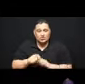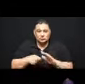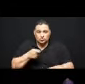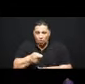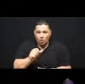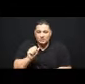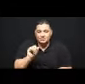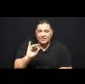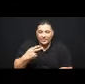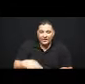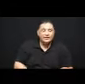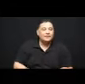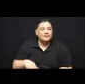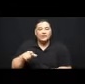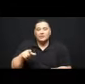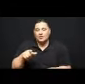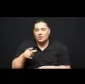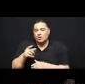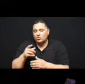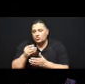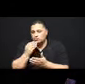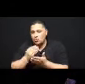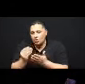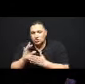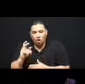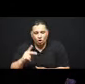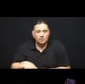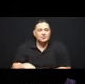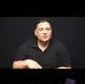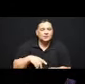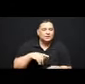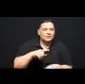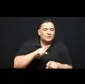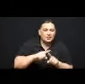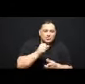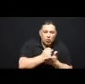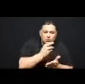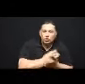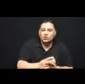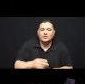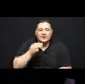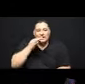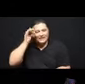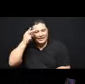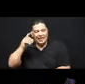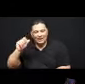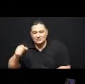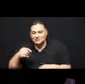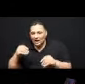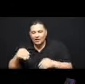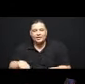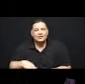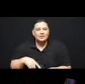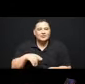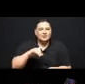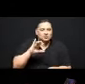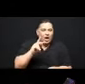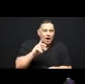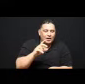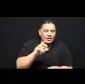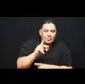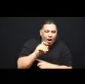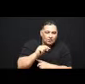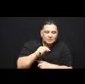Gardnerville silk trader. Hawthorne social worker. Indian Hills salesman. Jackpot dealer. Kingston buyer. Block